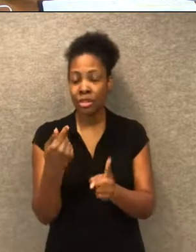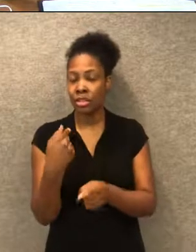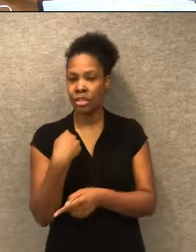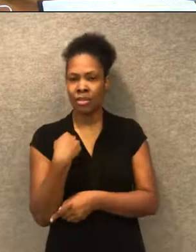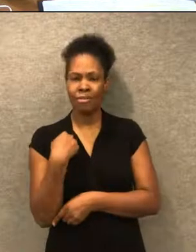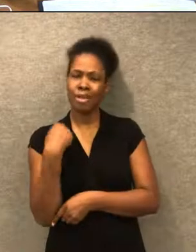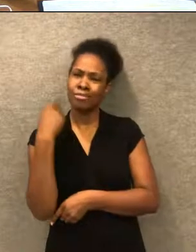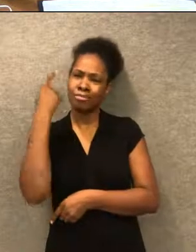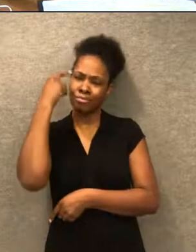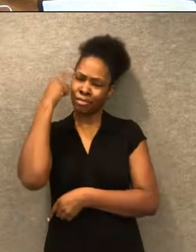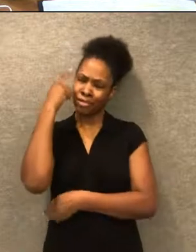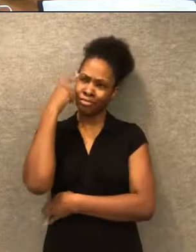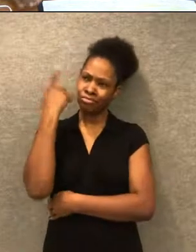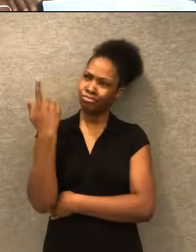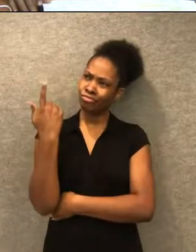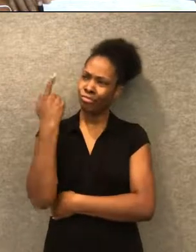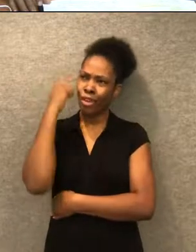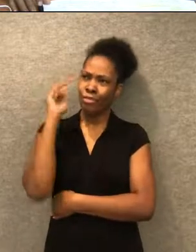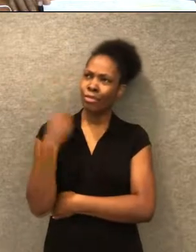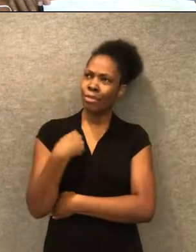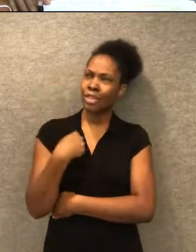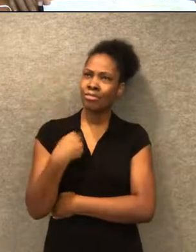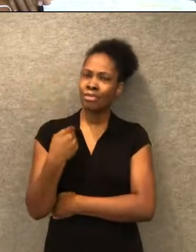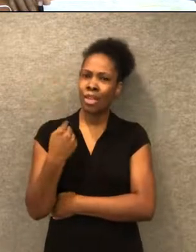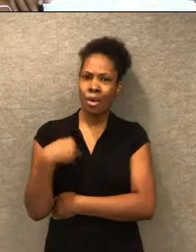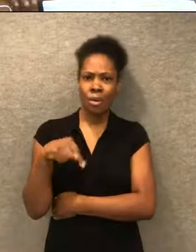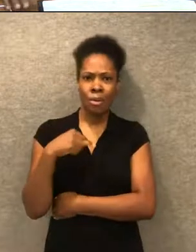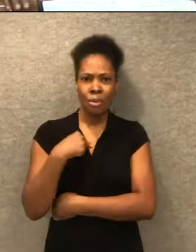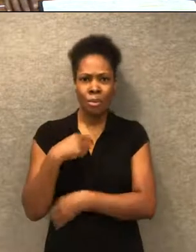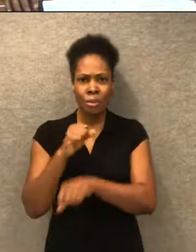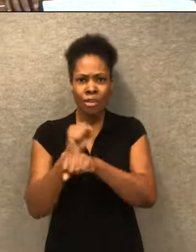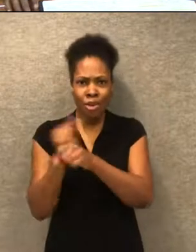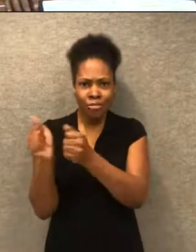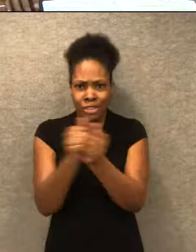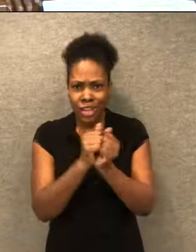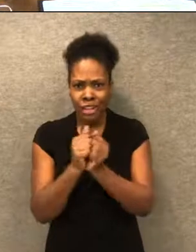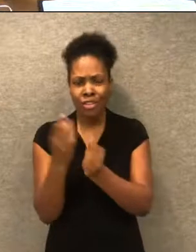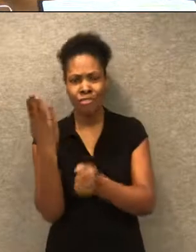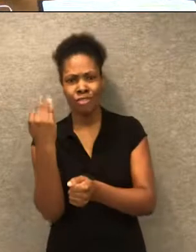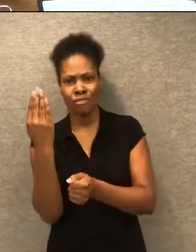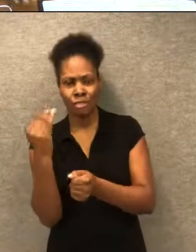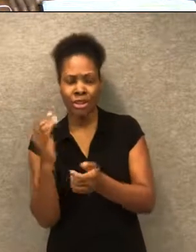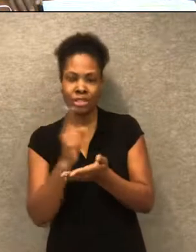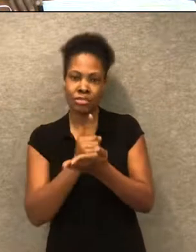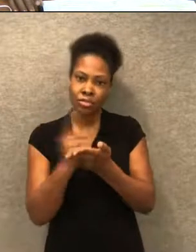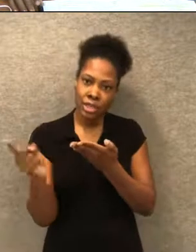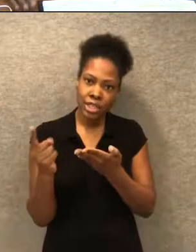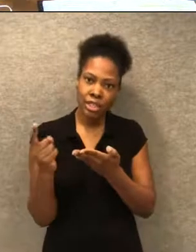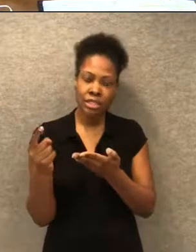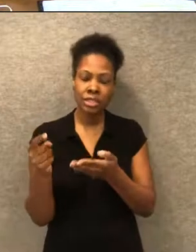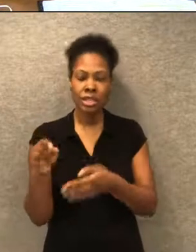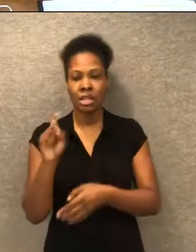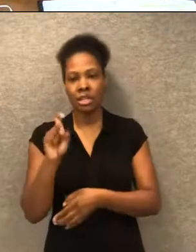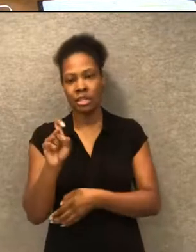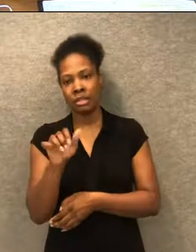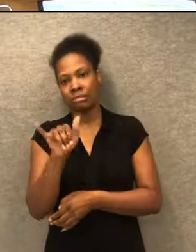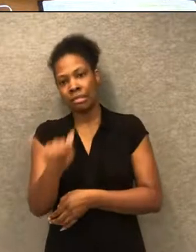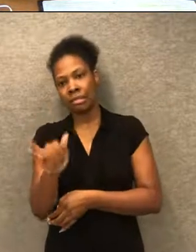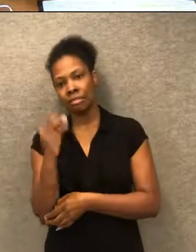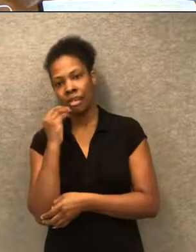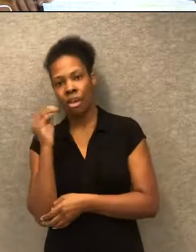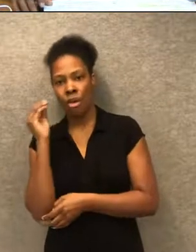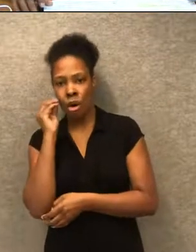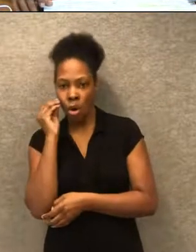that when we pulled together for 14 weeks and had to be home, had to be in the house, had to